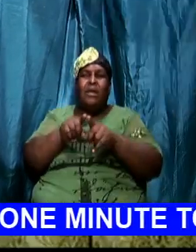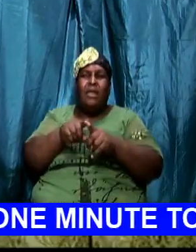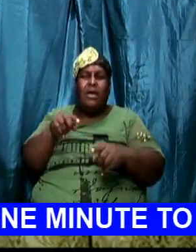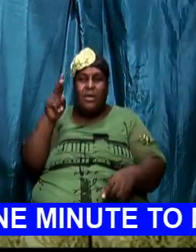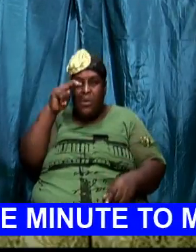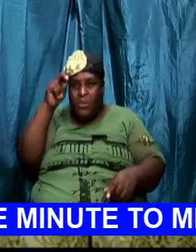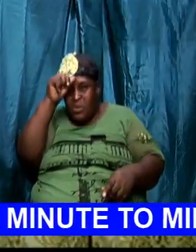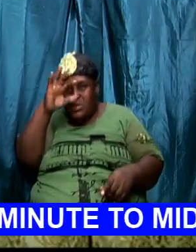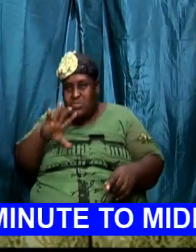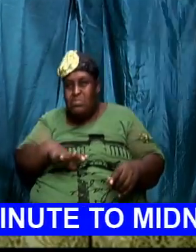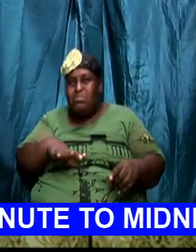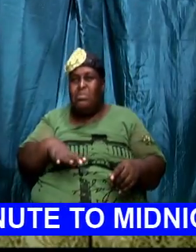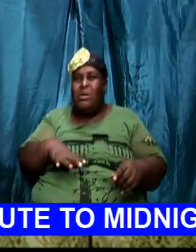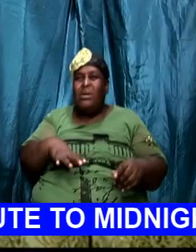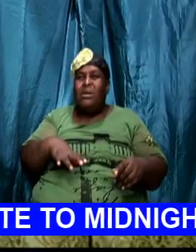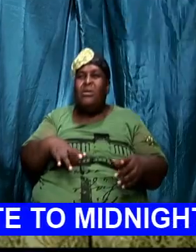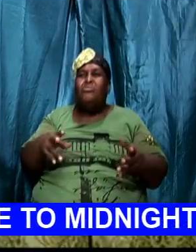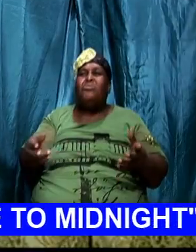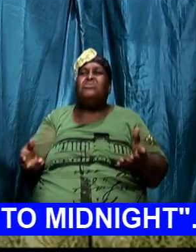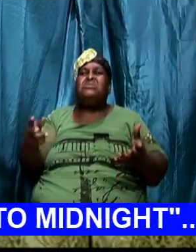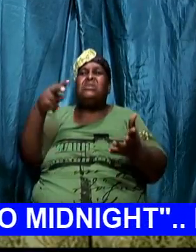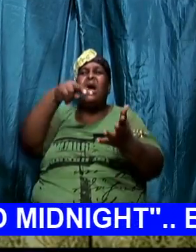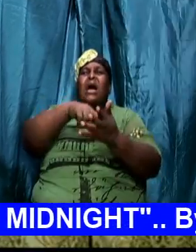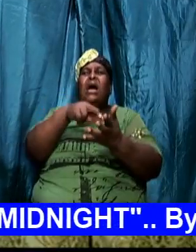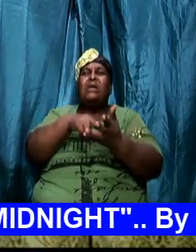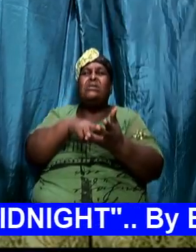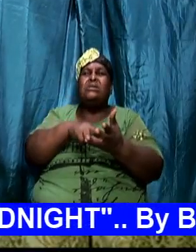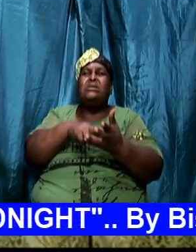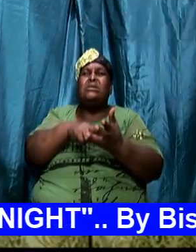rise up and declare the Word and